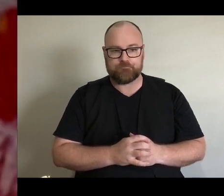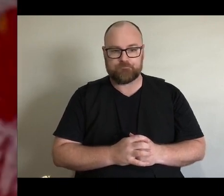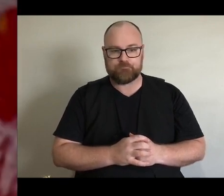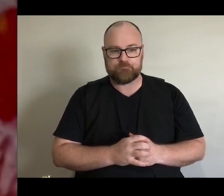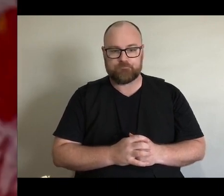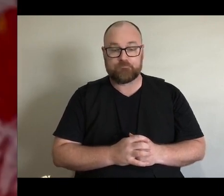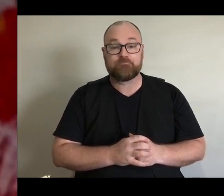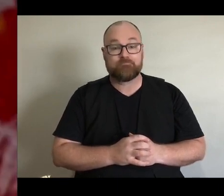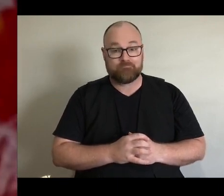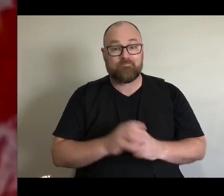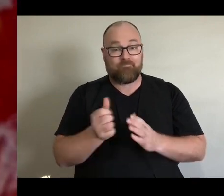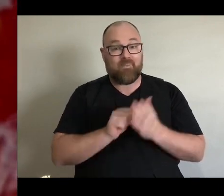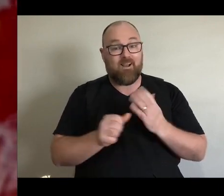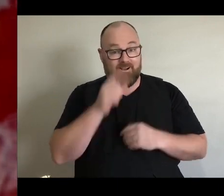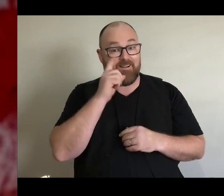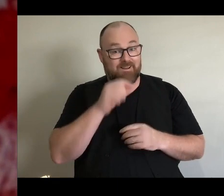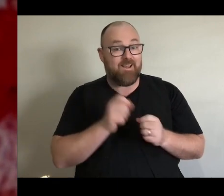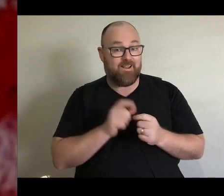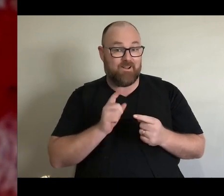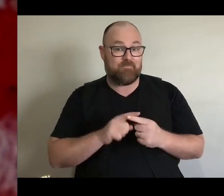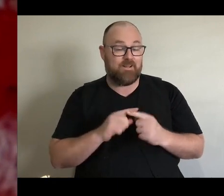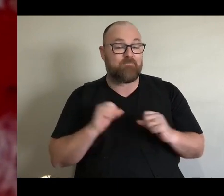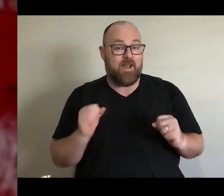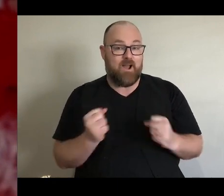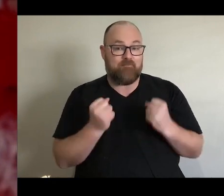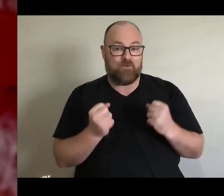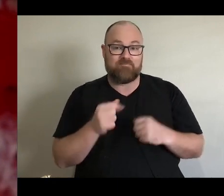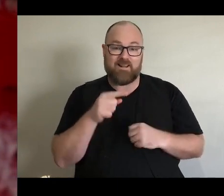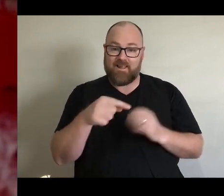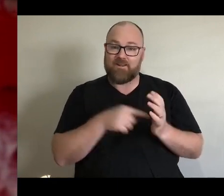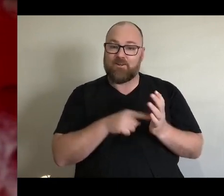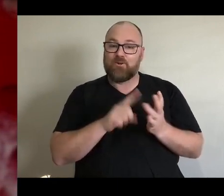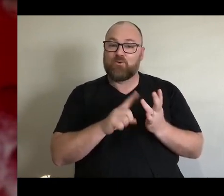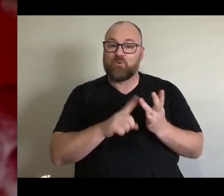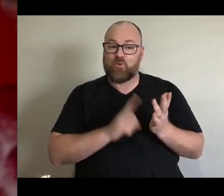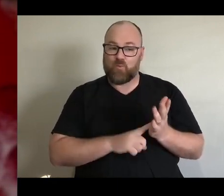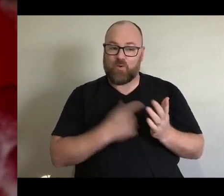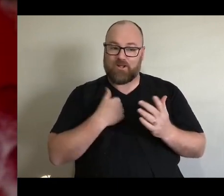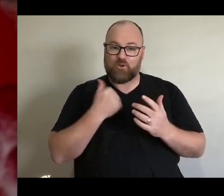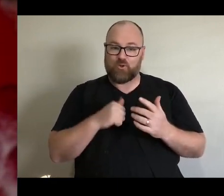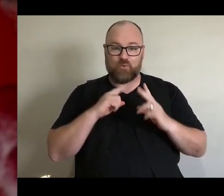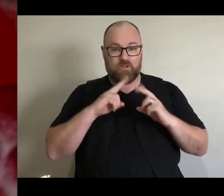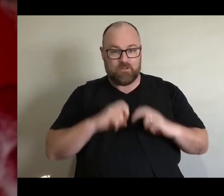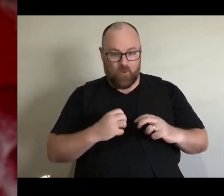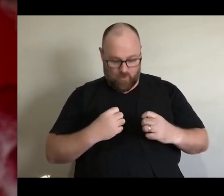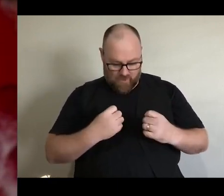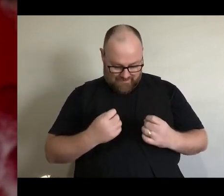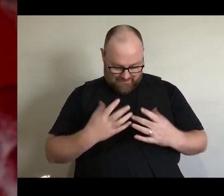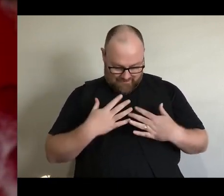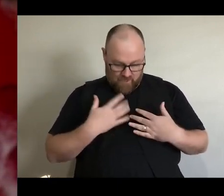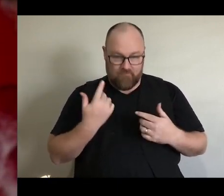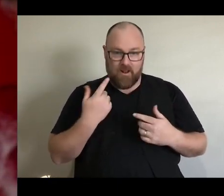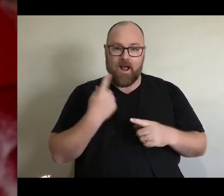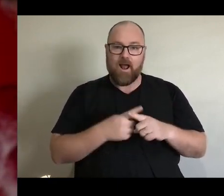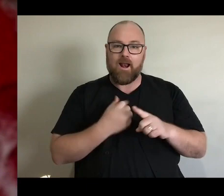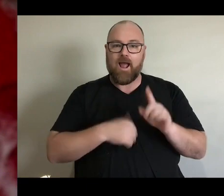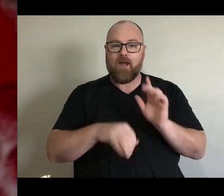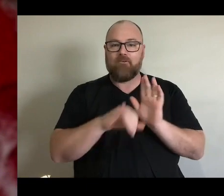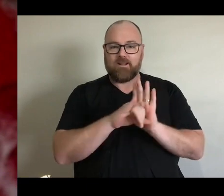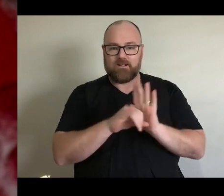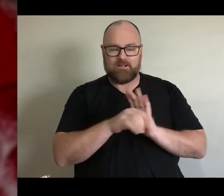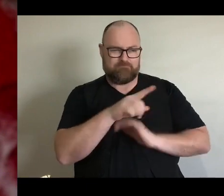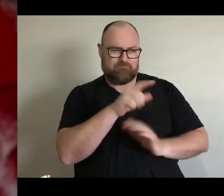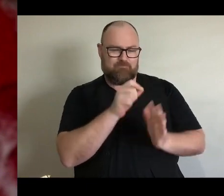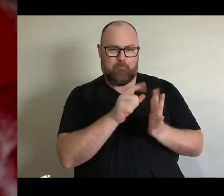Art can be powerful and is the tool that we explore to understand our sense of self and our identity. A gorgeous